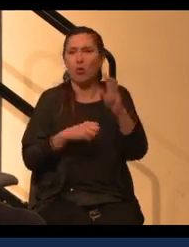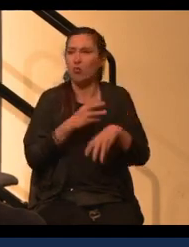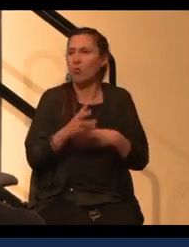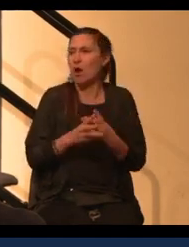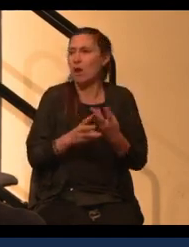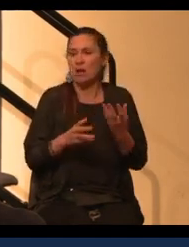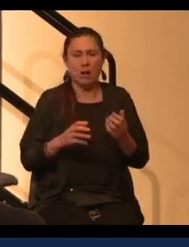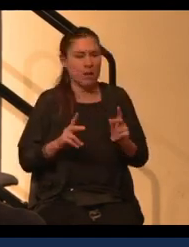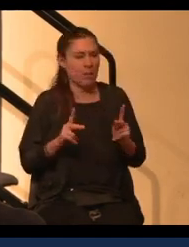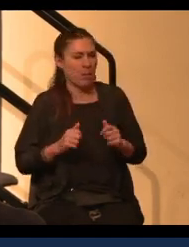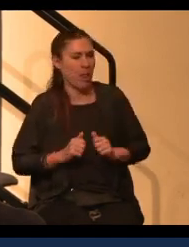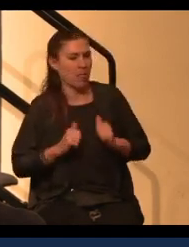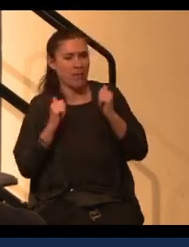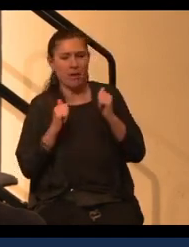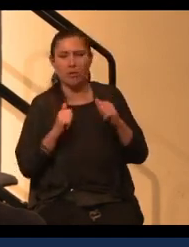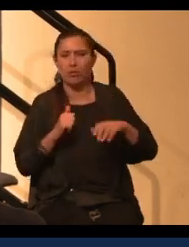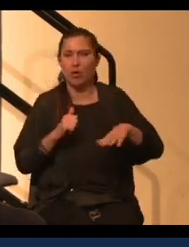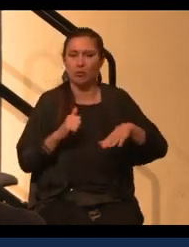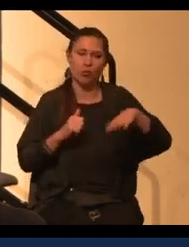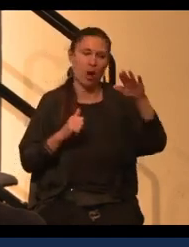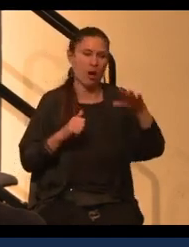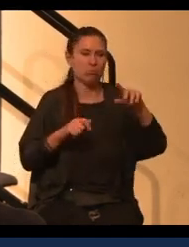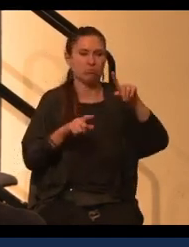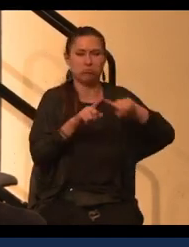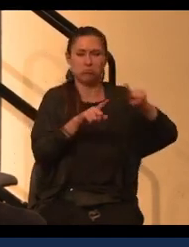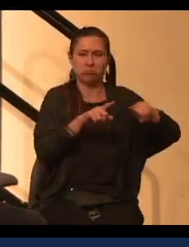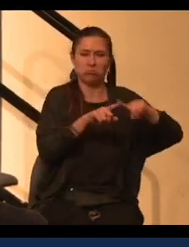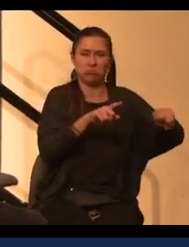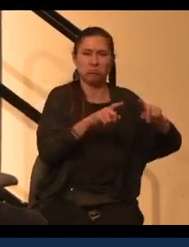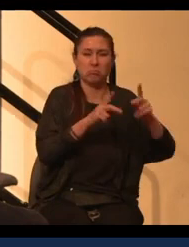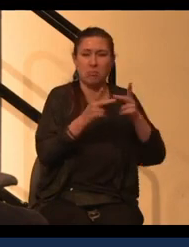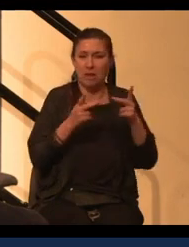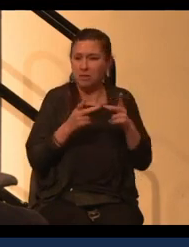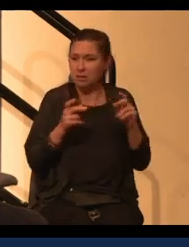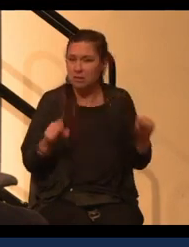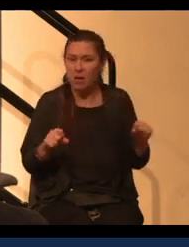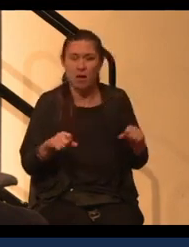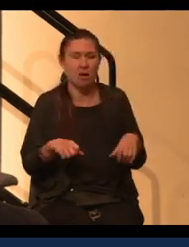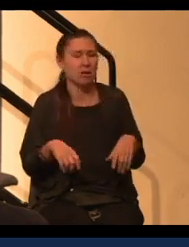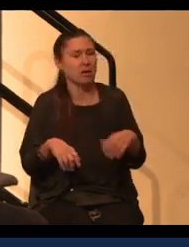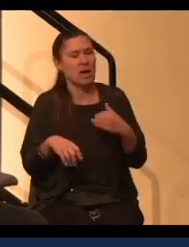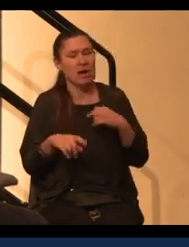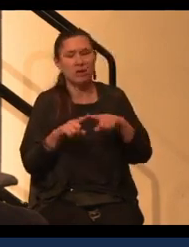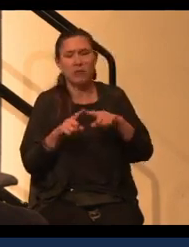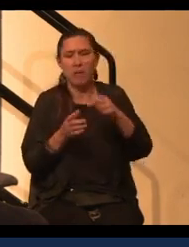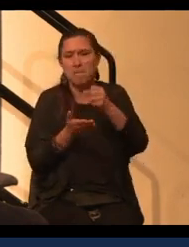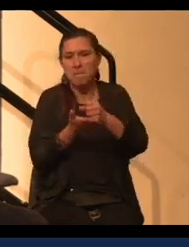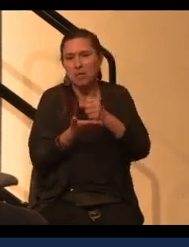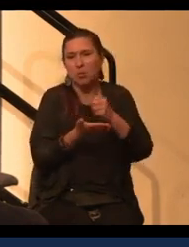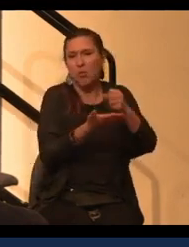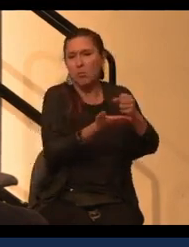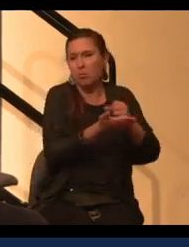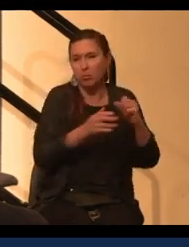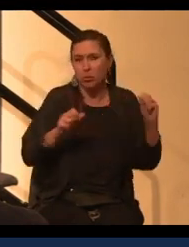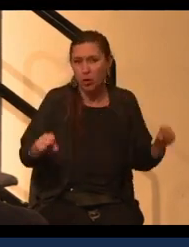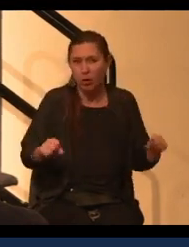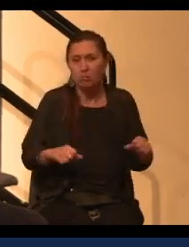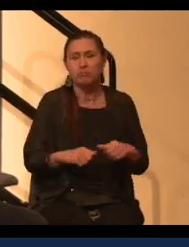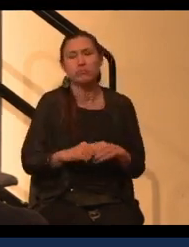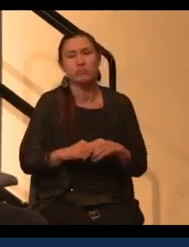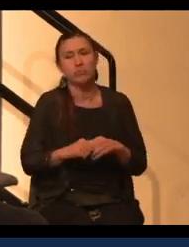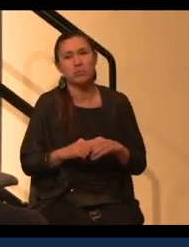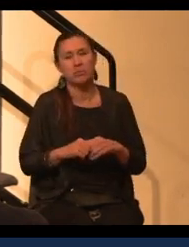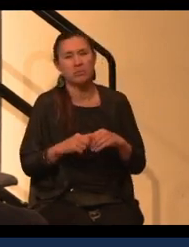up and continue to travel across multiple countries and have more than one passport. And yet we still